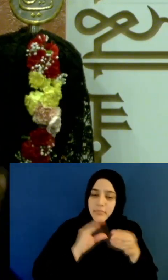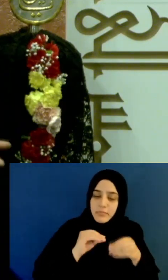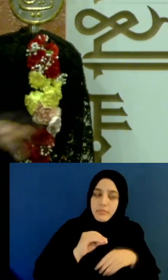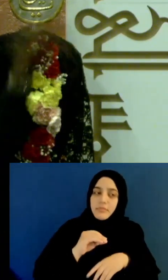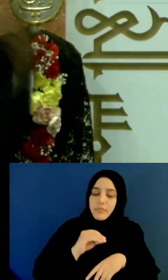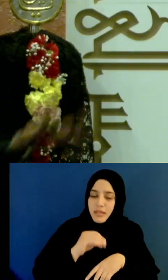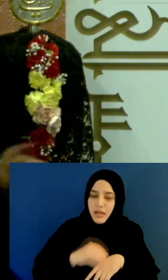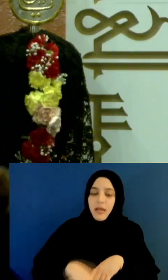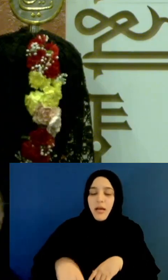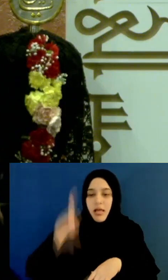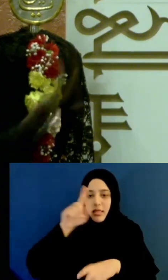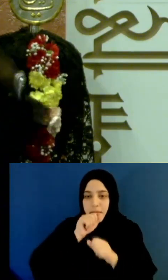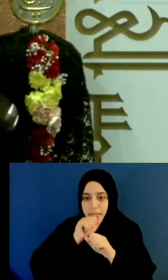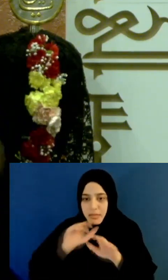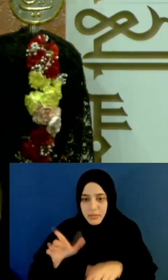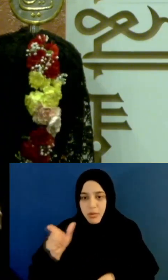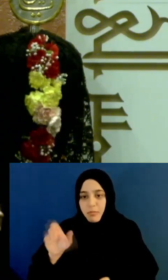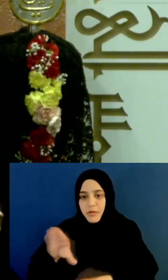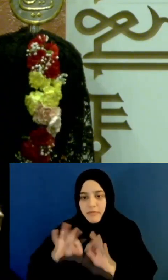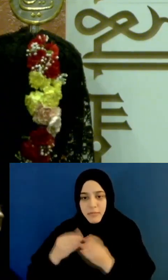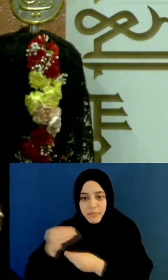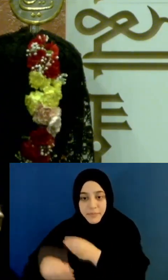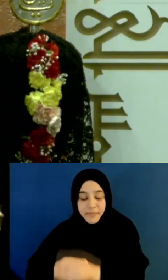You can't do it somewhere else. You'll be arrested.